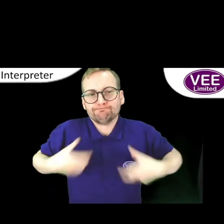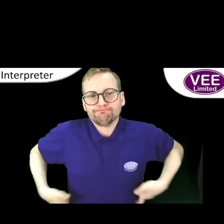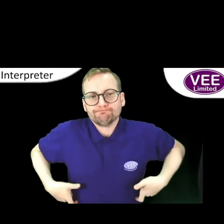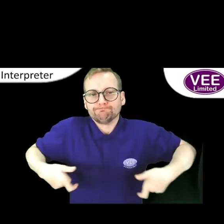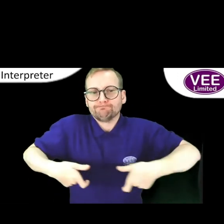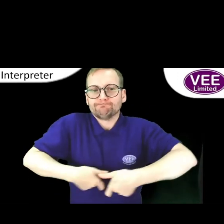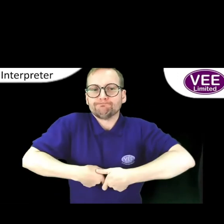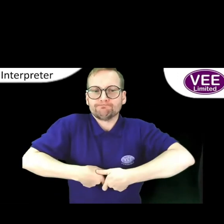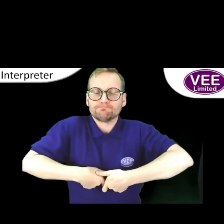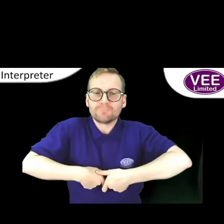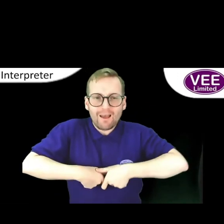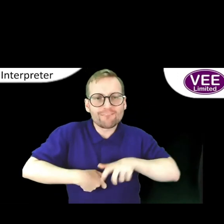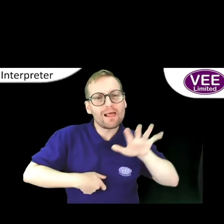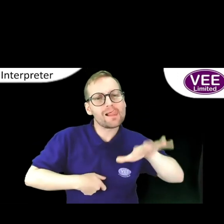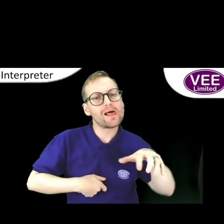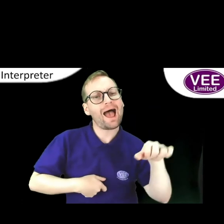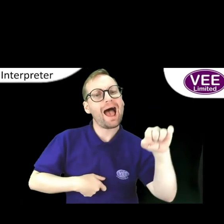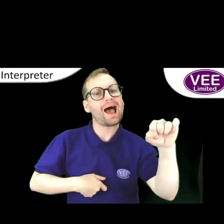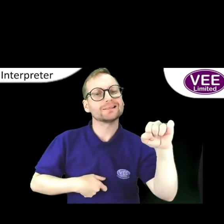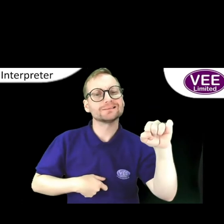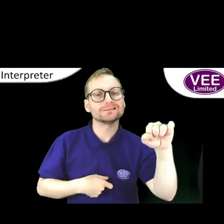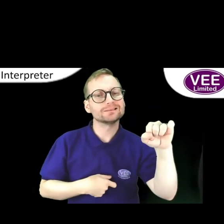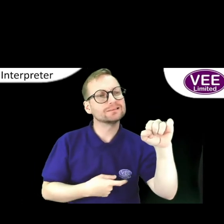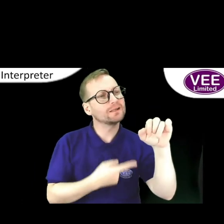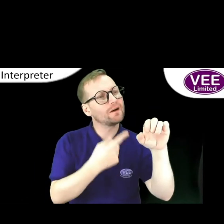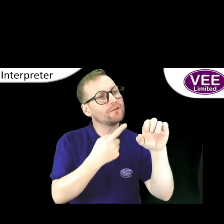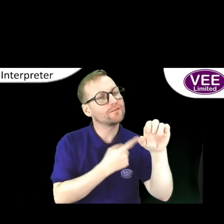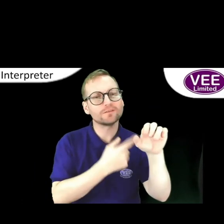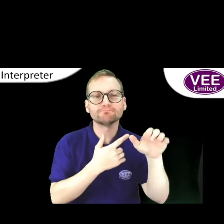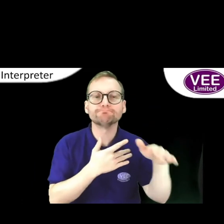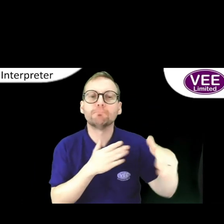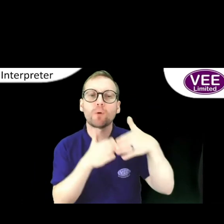and gripped the hand that hauled me on the deck.